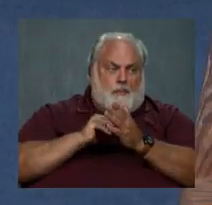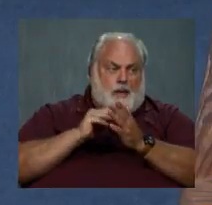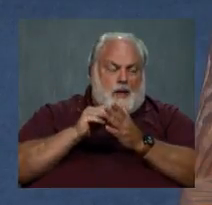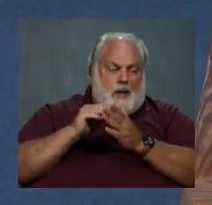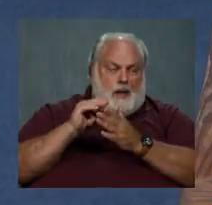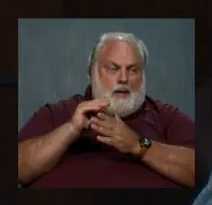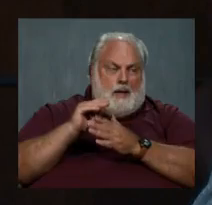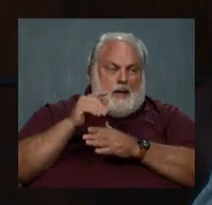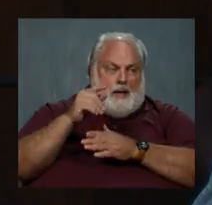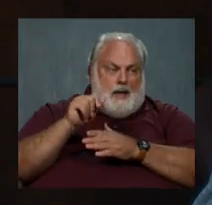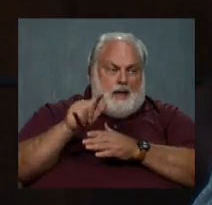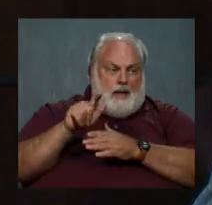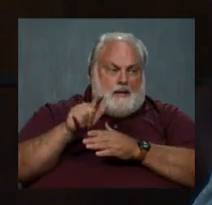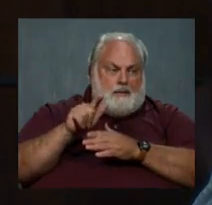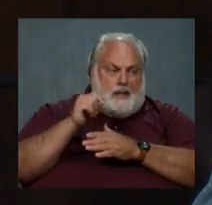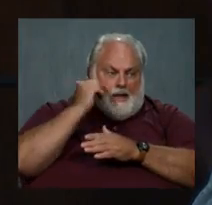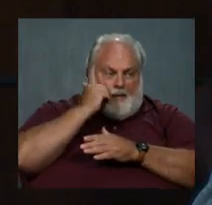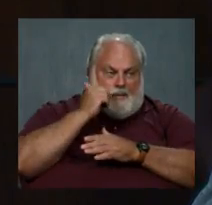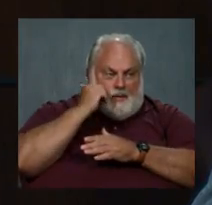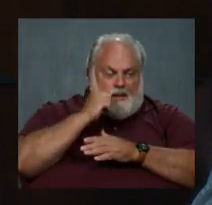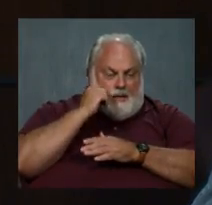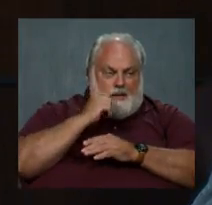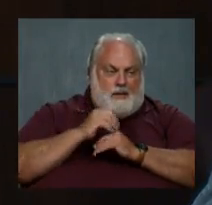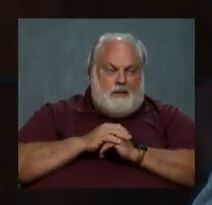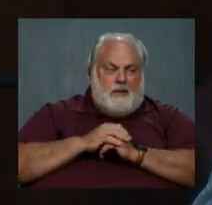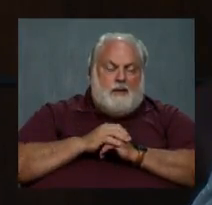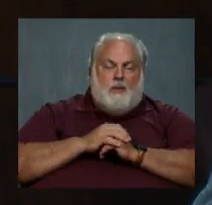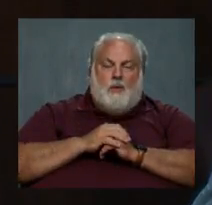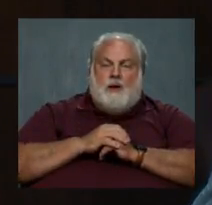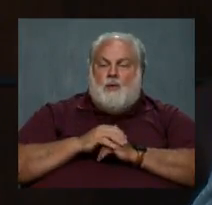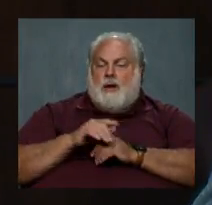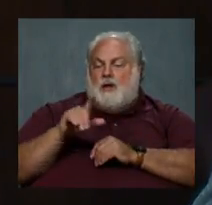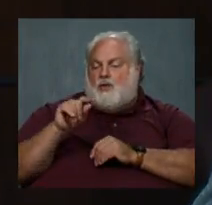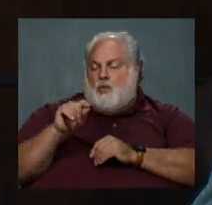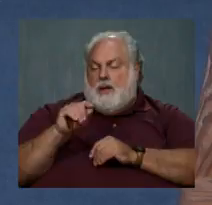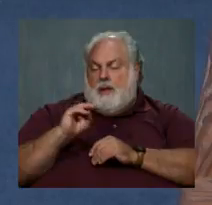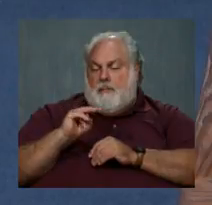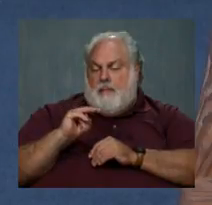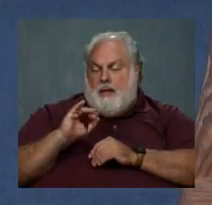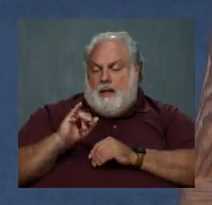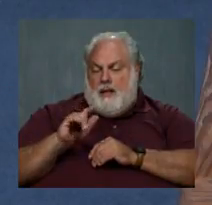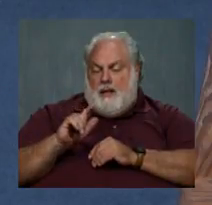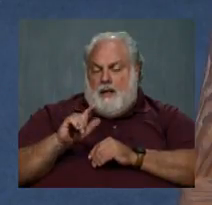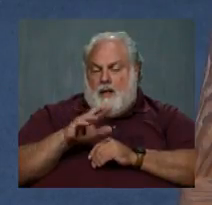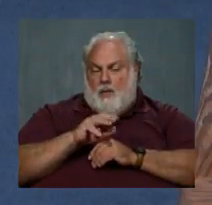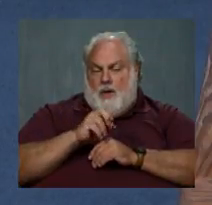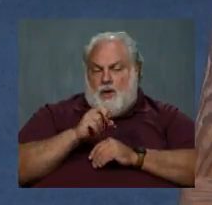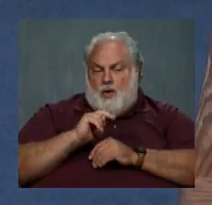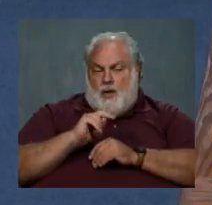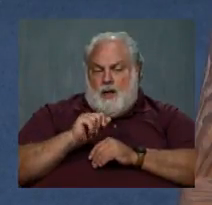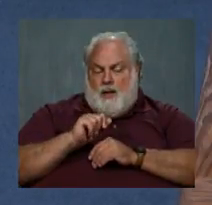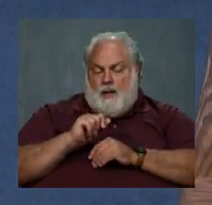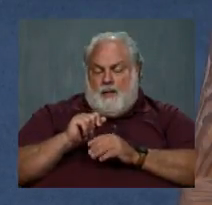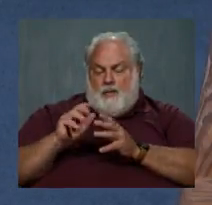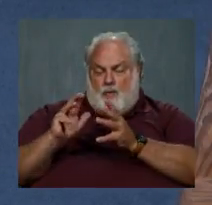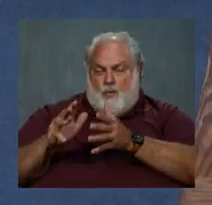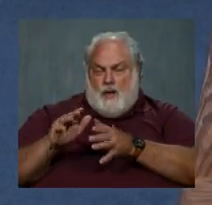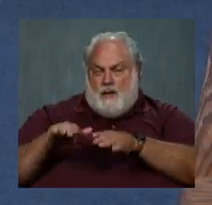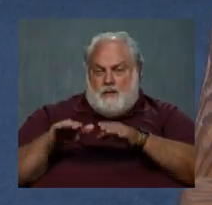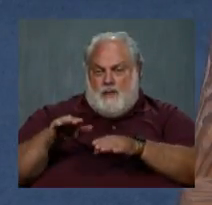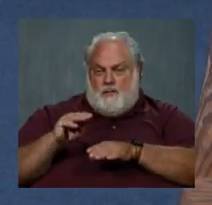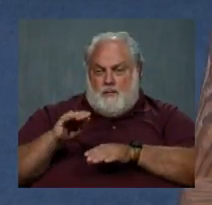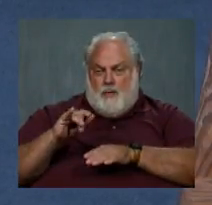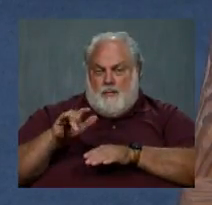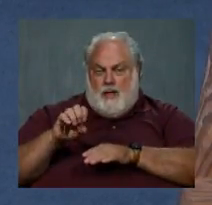it's we get 20 supplemental storage. Is what we get 20 million gallons a day out of Winona, and we take the rest out of